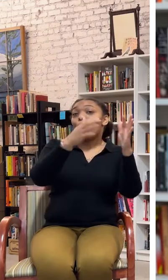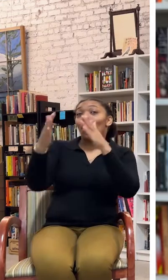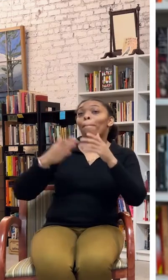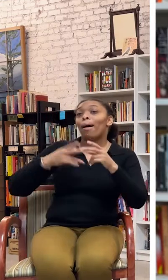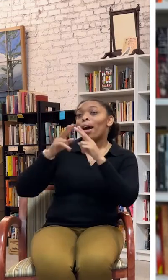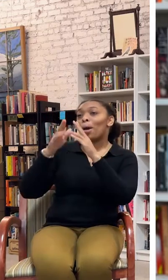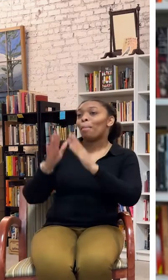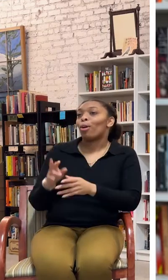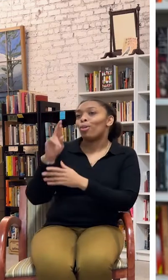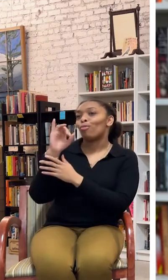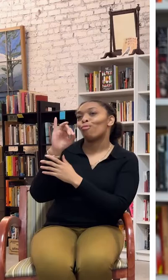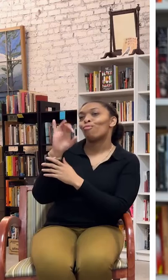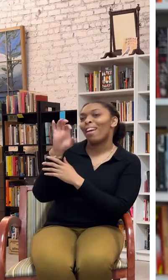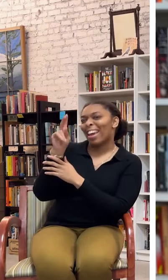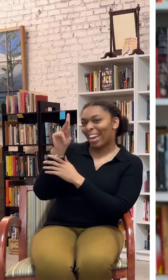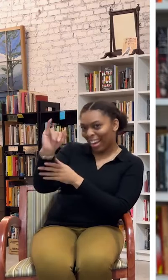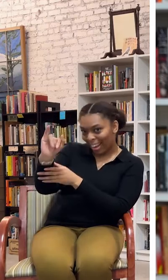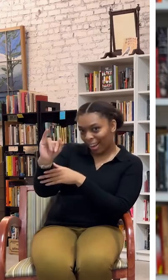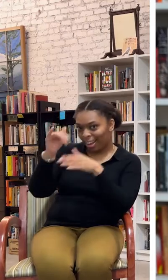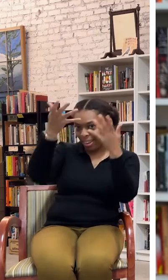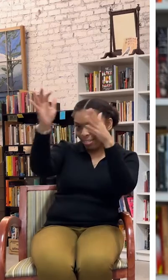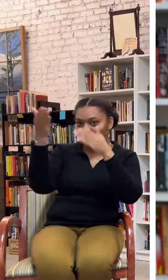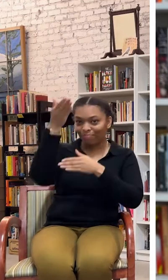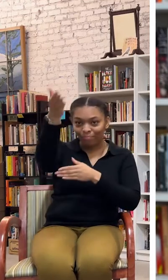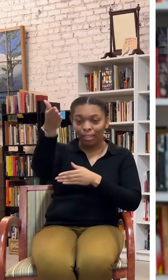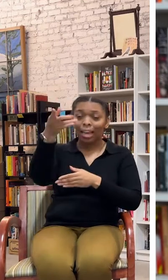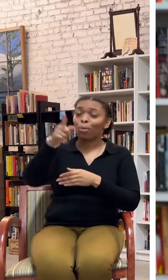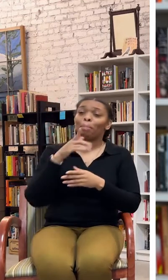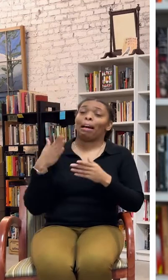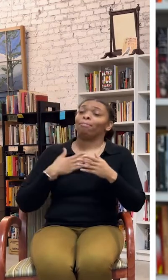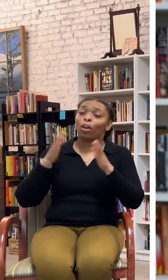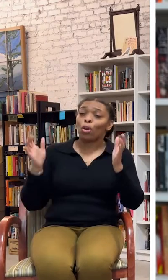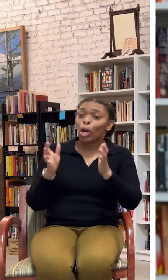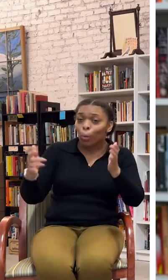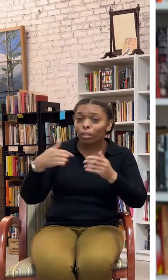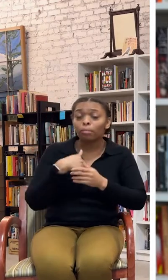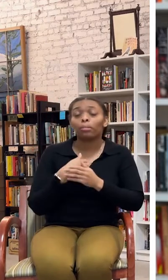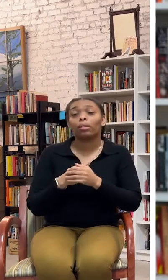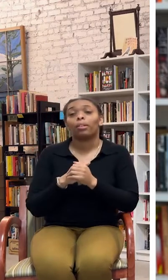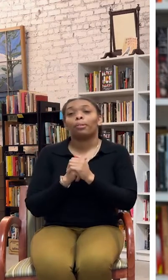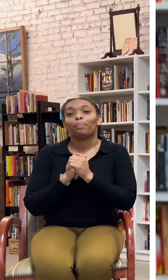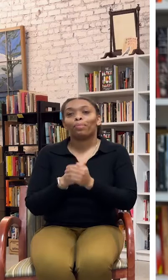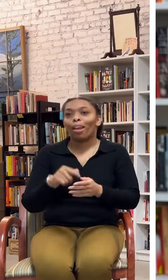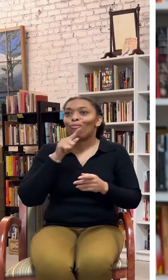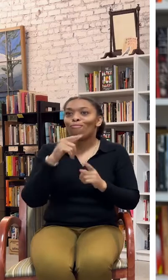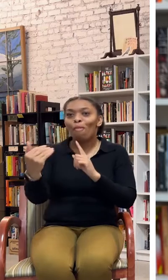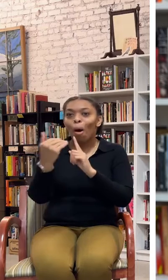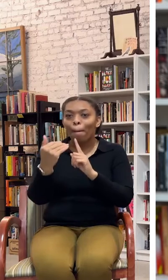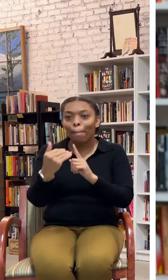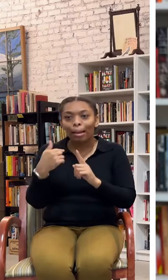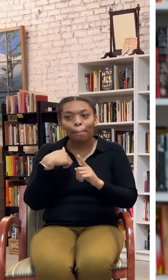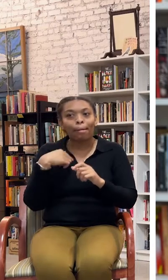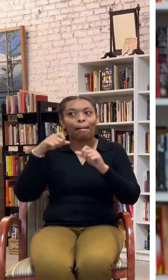Hey. I don't know where you are. Ricky was definitely my cheerleader. And was the one to remind me that I get to